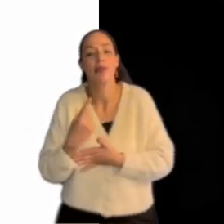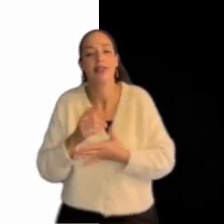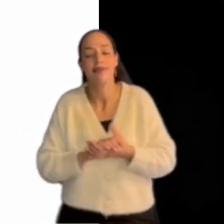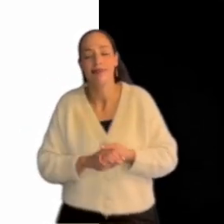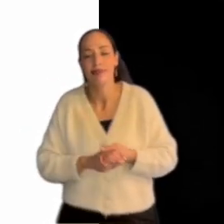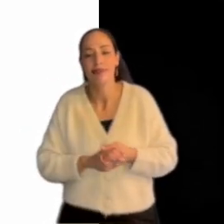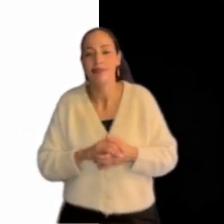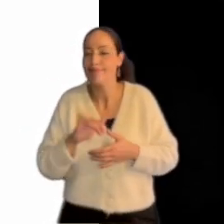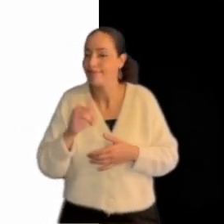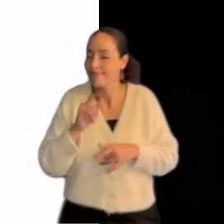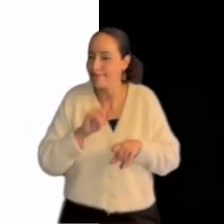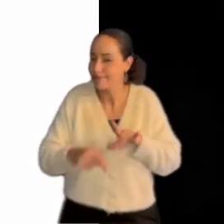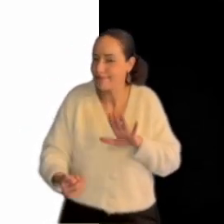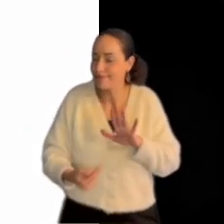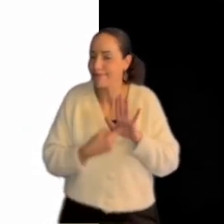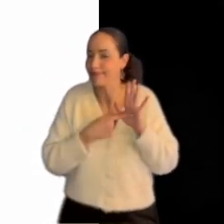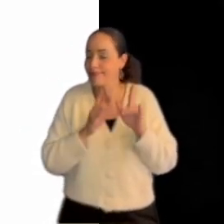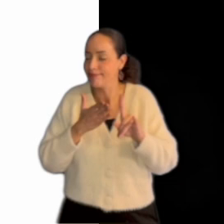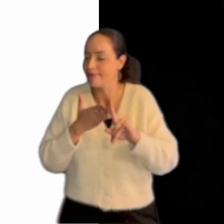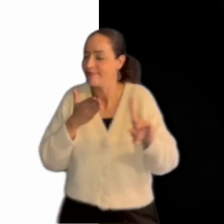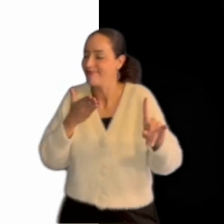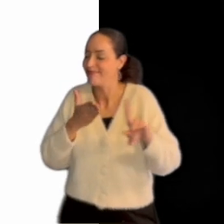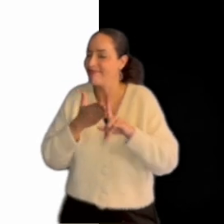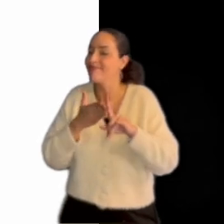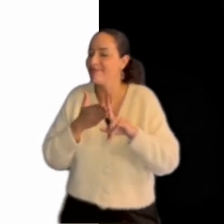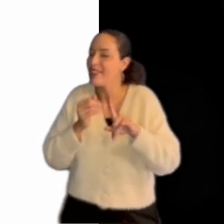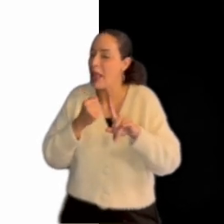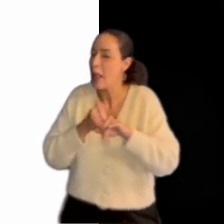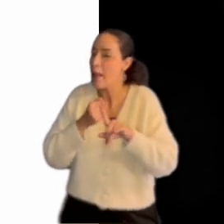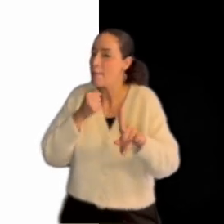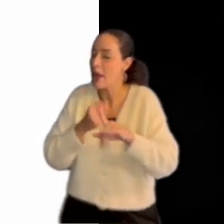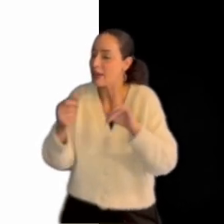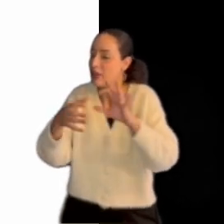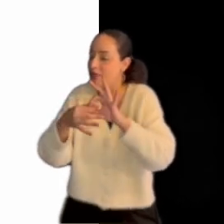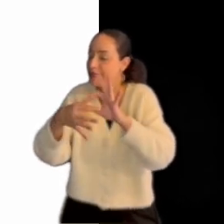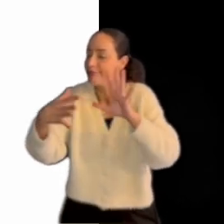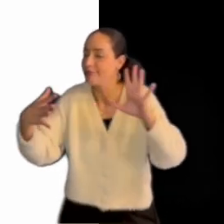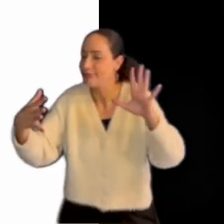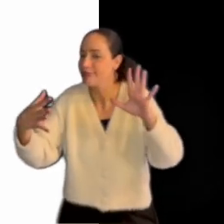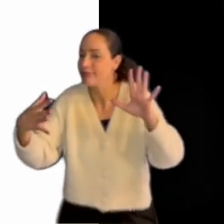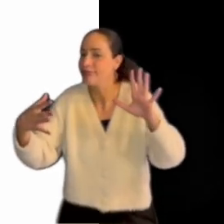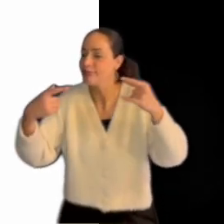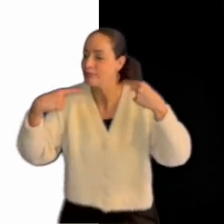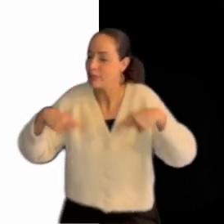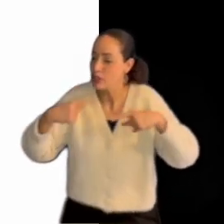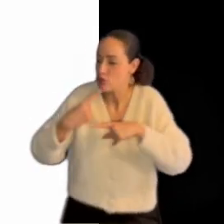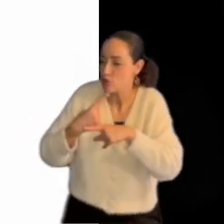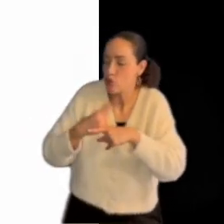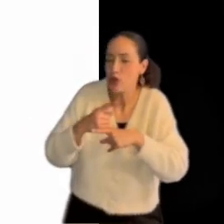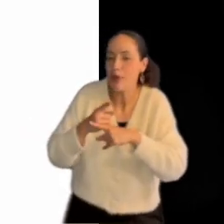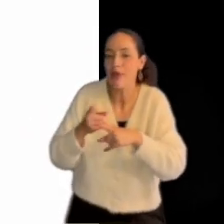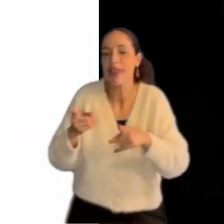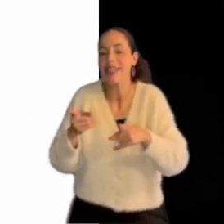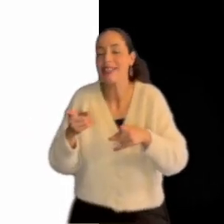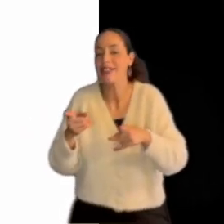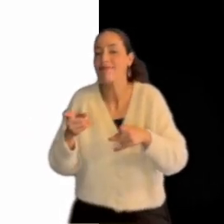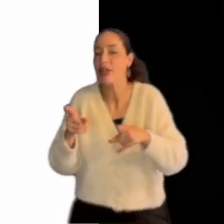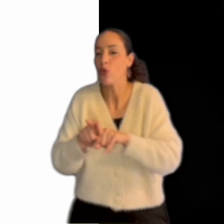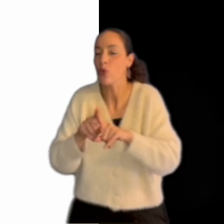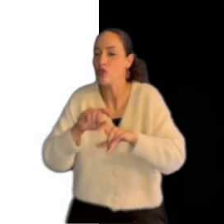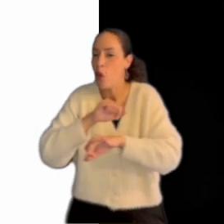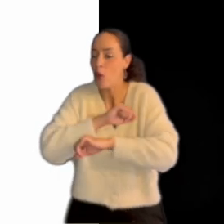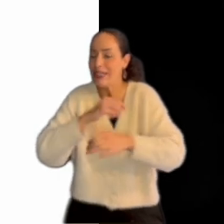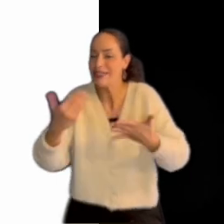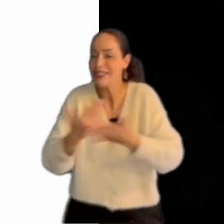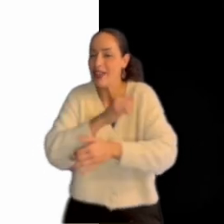further. Setting and adhering to boundaries is vital. Some services have clear directives around continued contact and